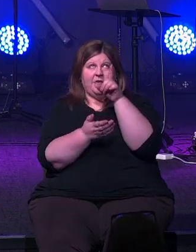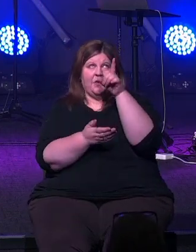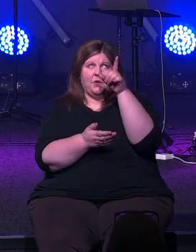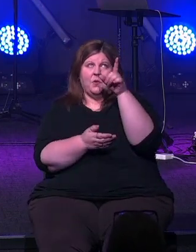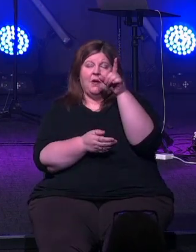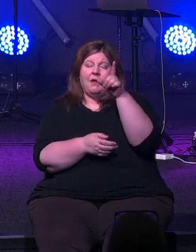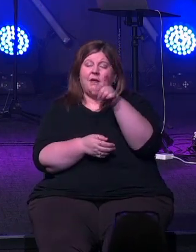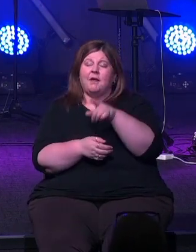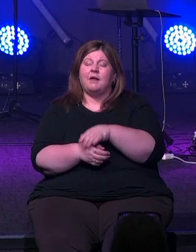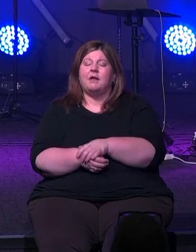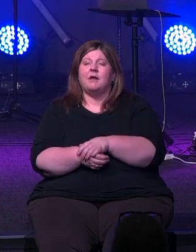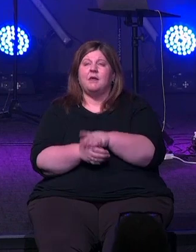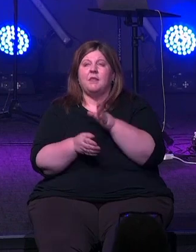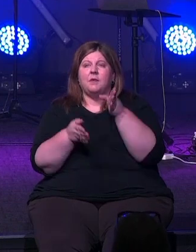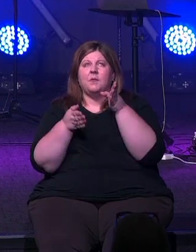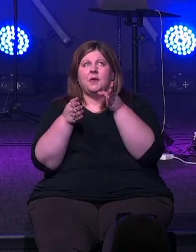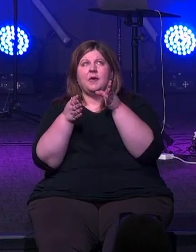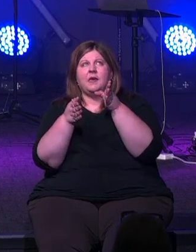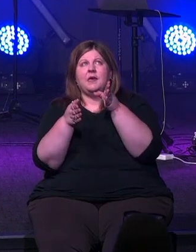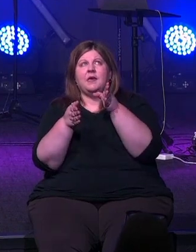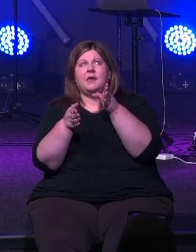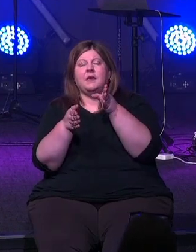I believe you are.